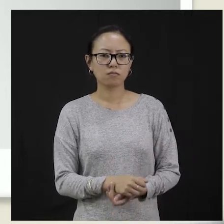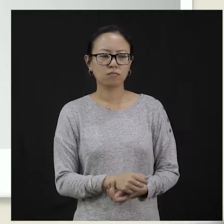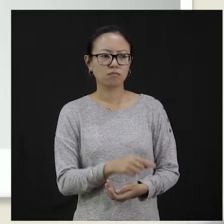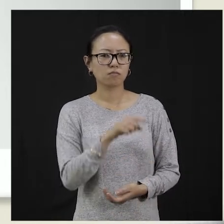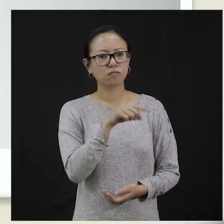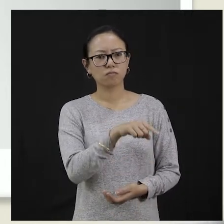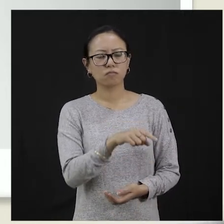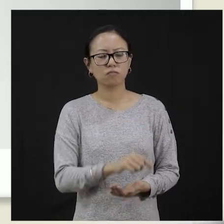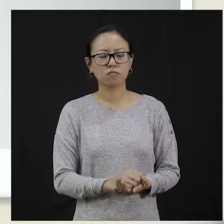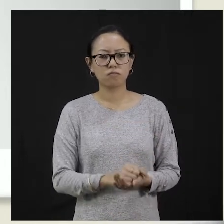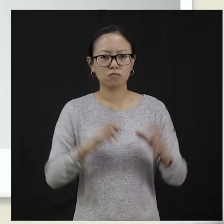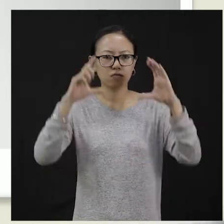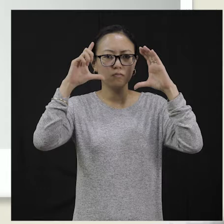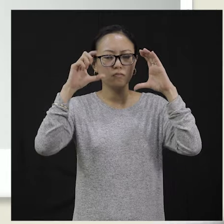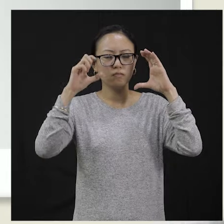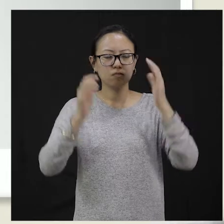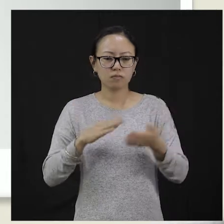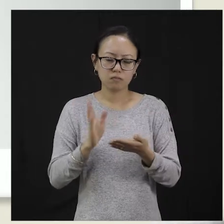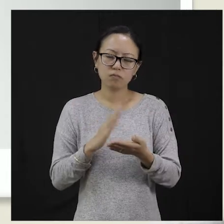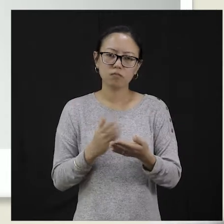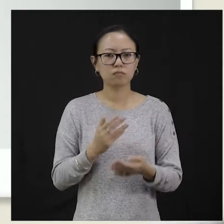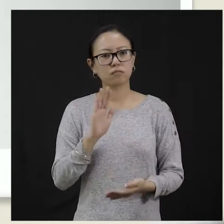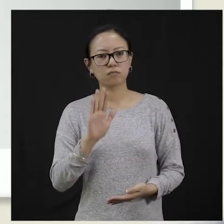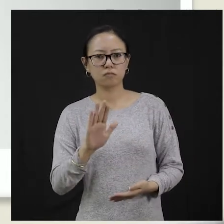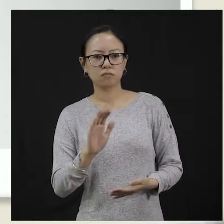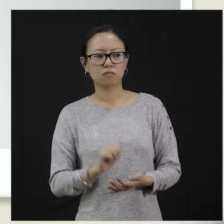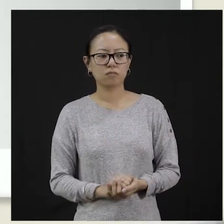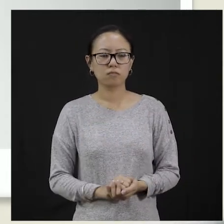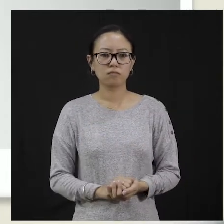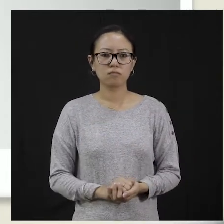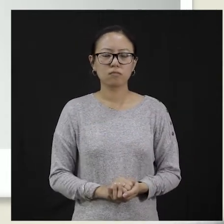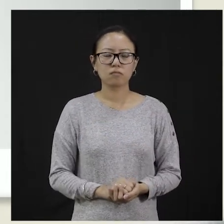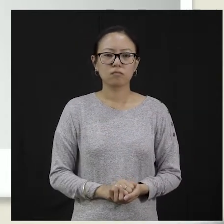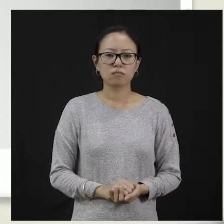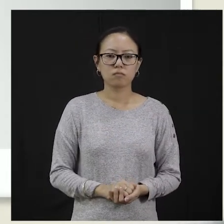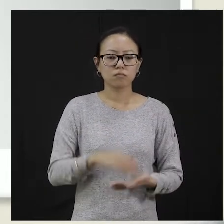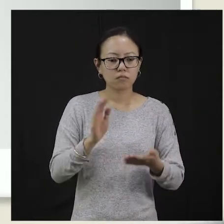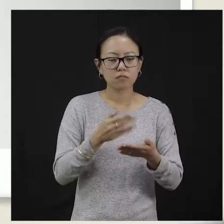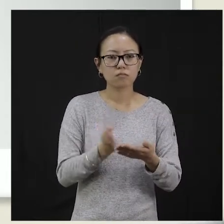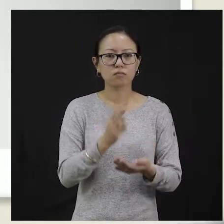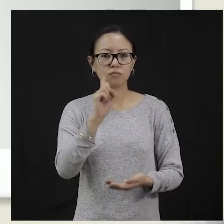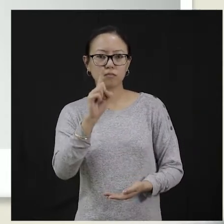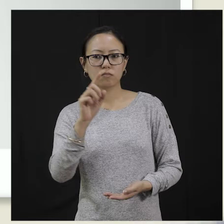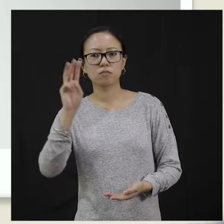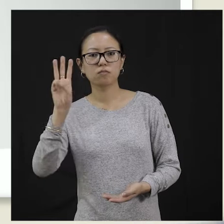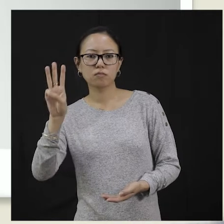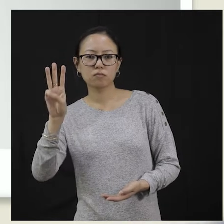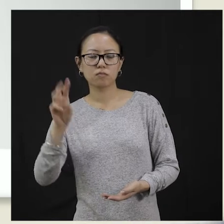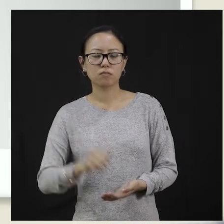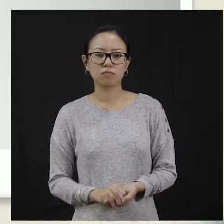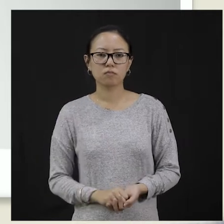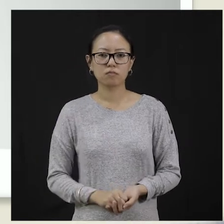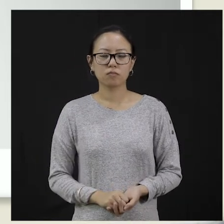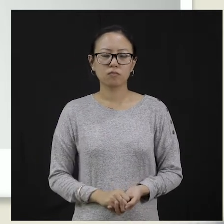is in your textbook. Page number 13. You should take your textbook and a pencil along